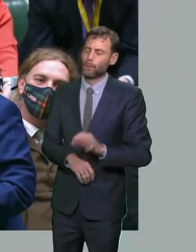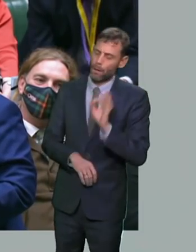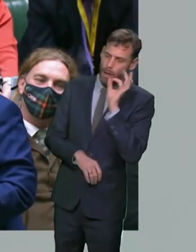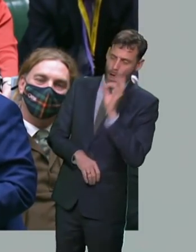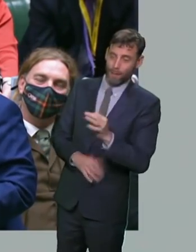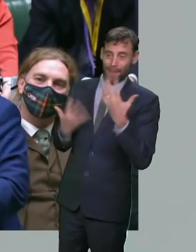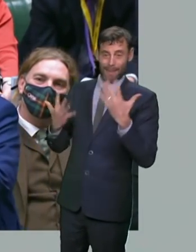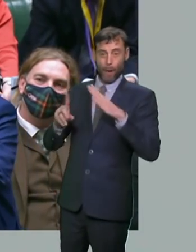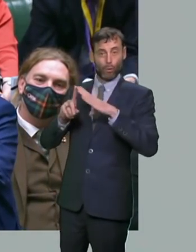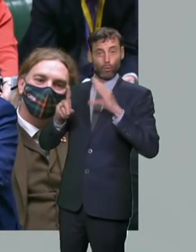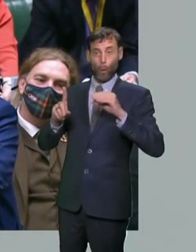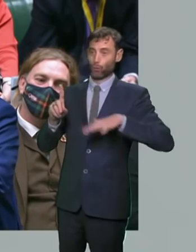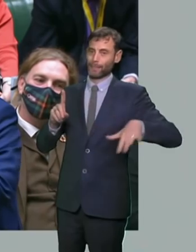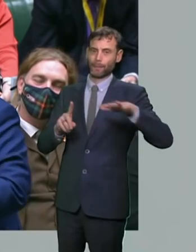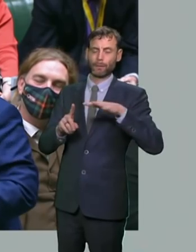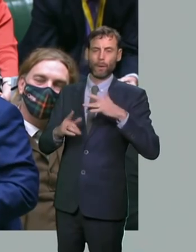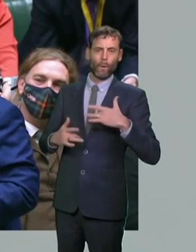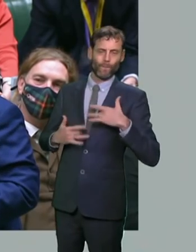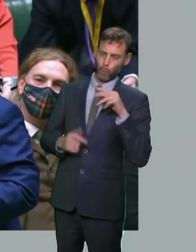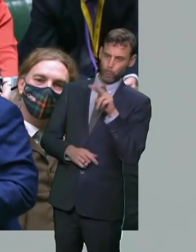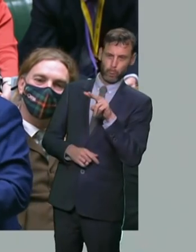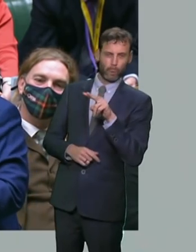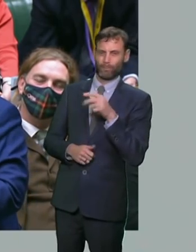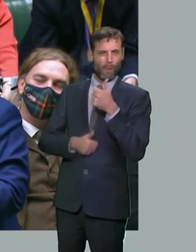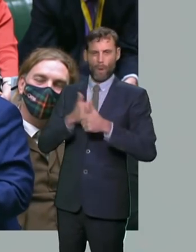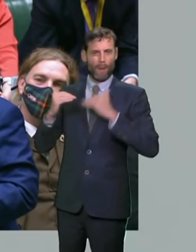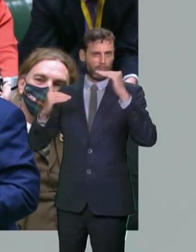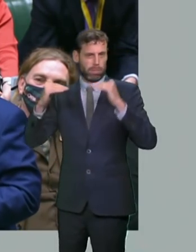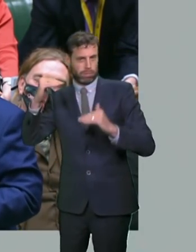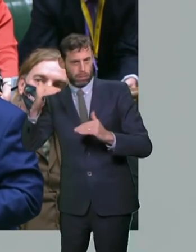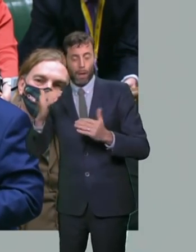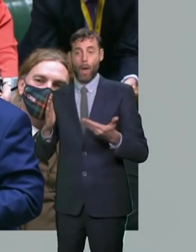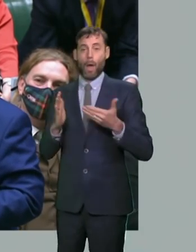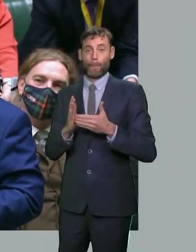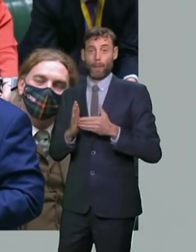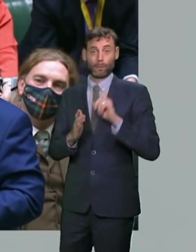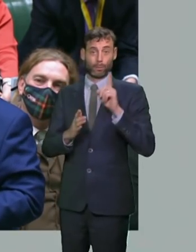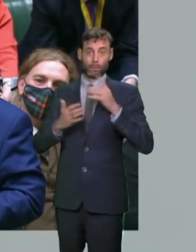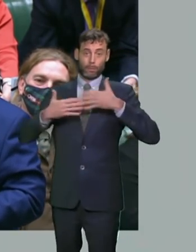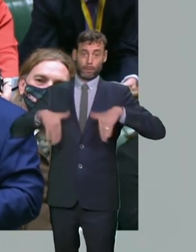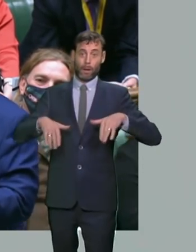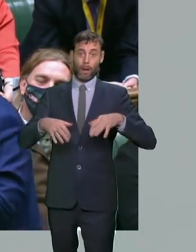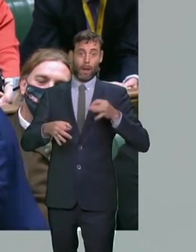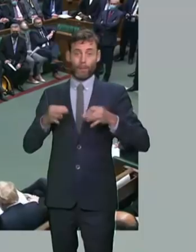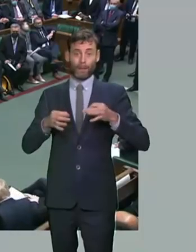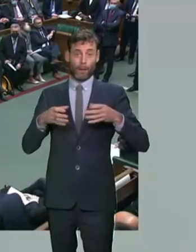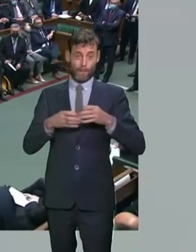the polls, his colleagues briefing against him, has he considered calling it a day before he's pushed out the